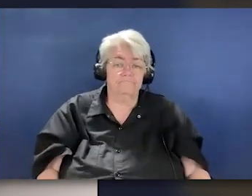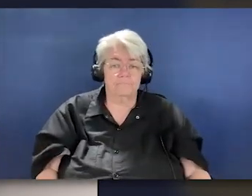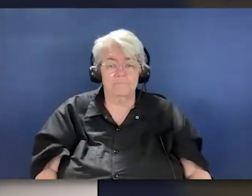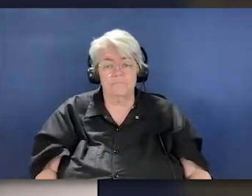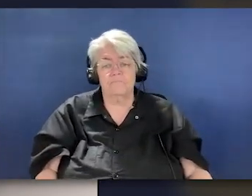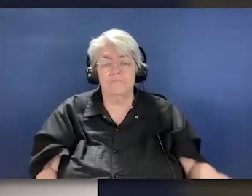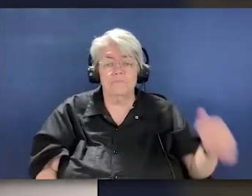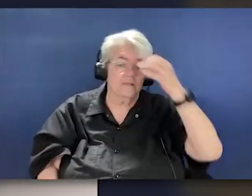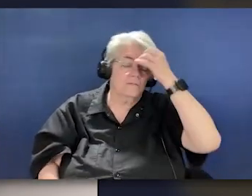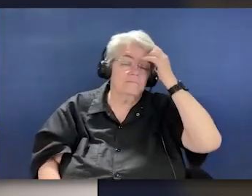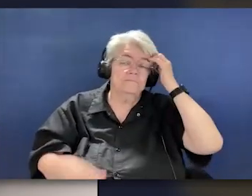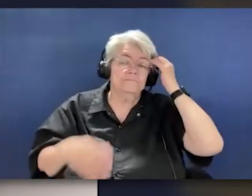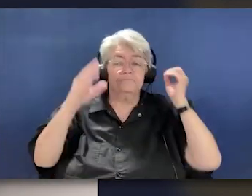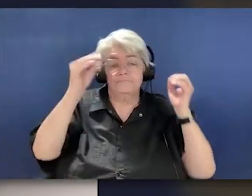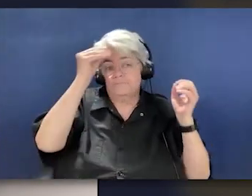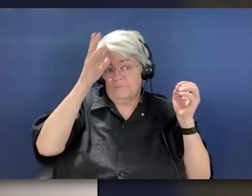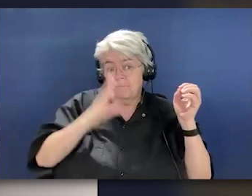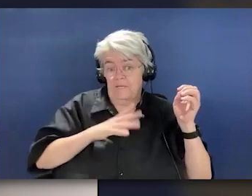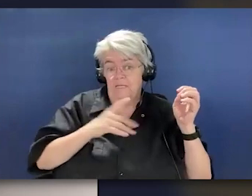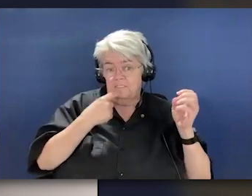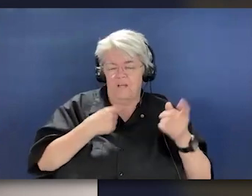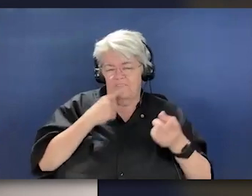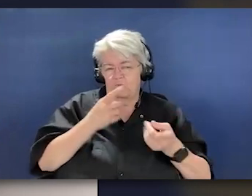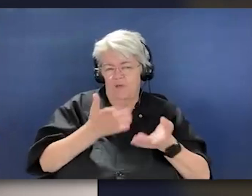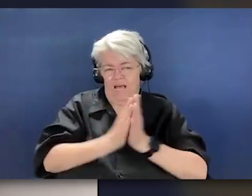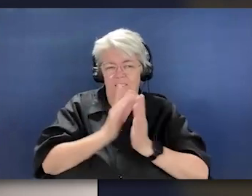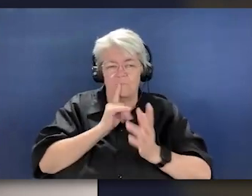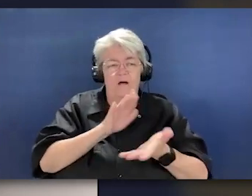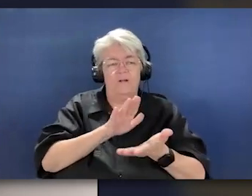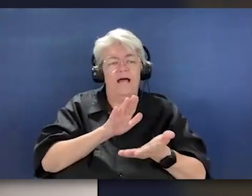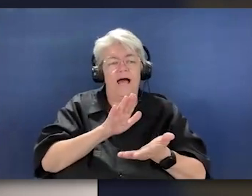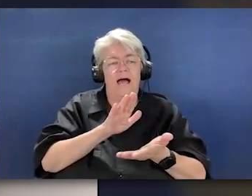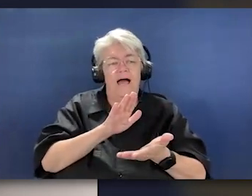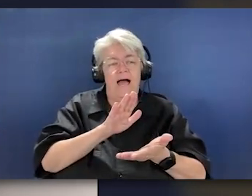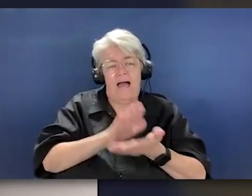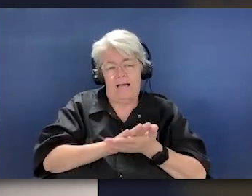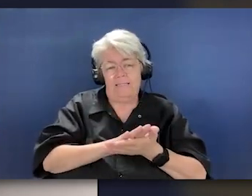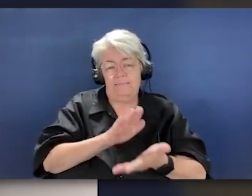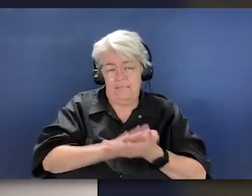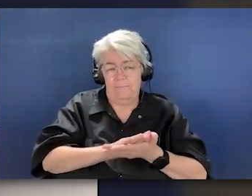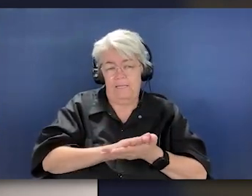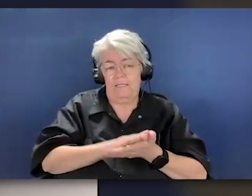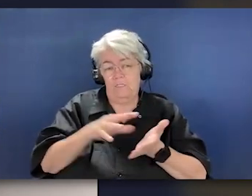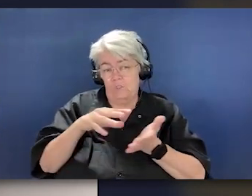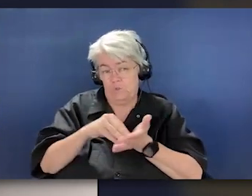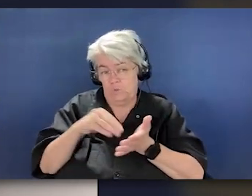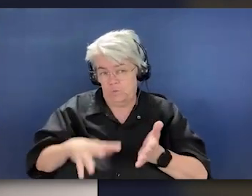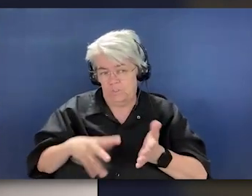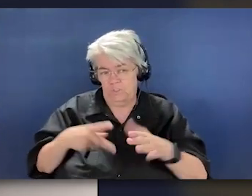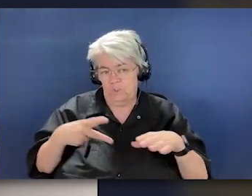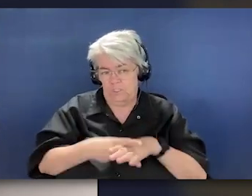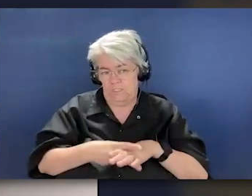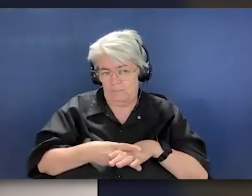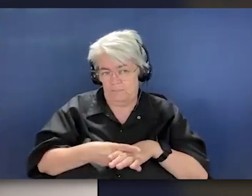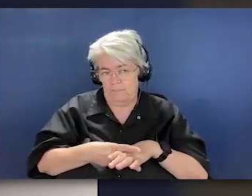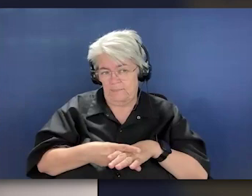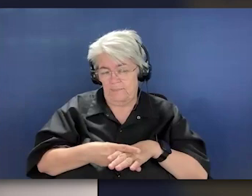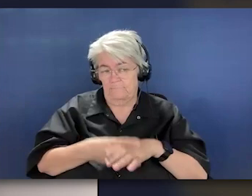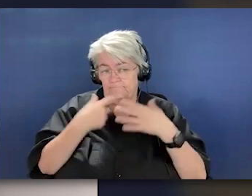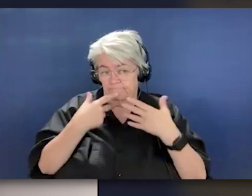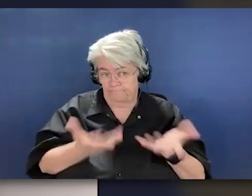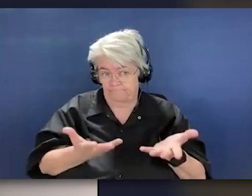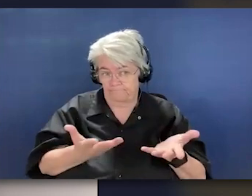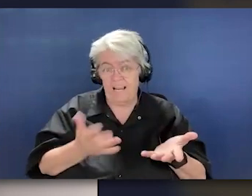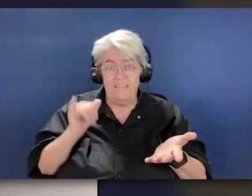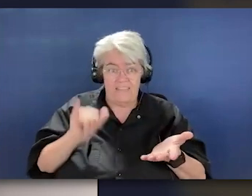So I do have to ask about academic misconduct. It in some ways has been the entry